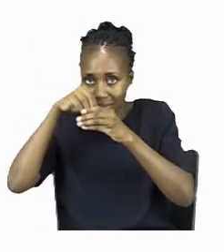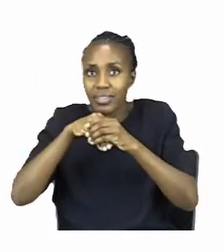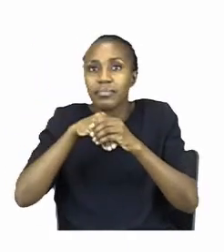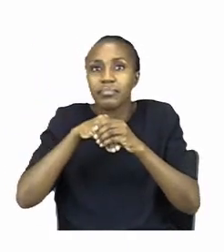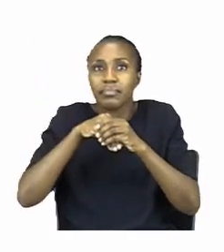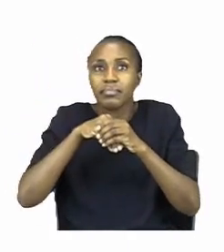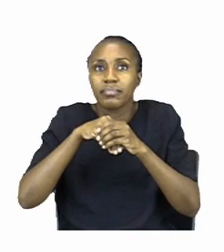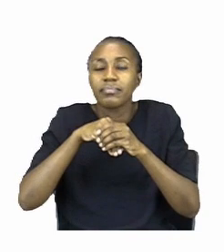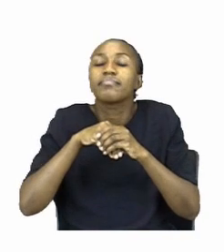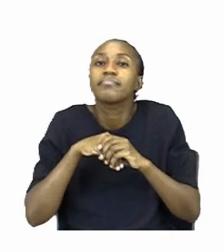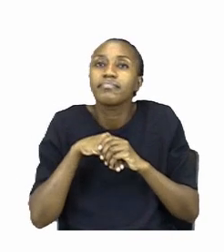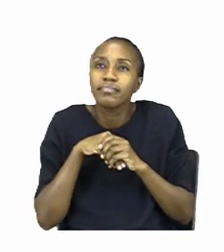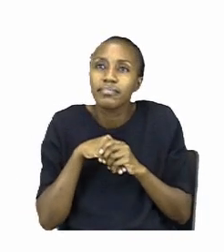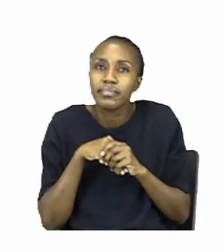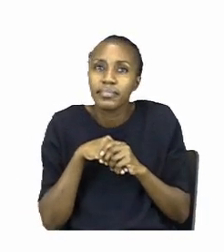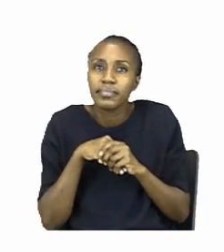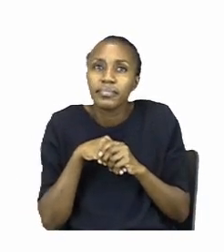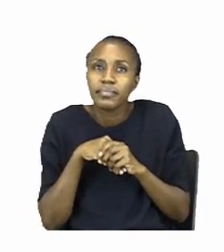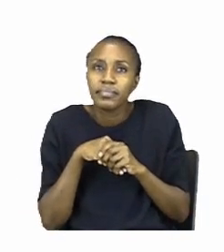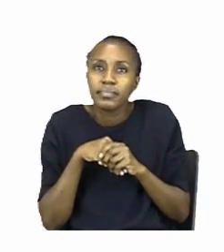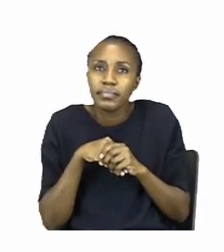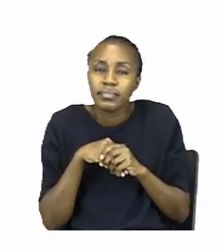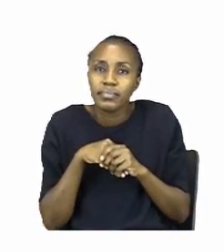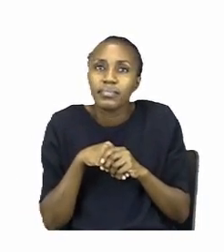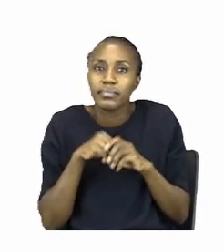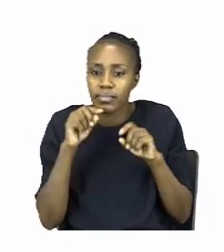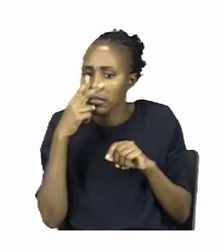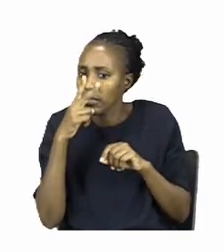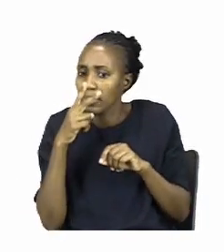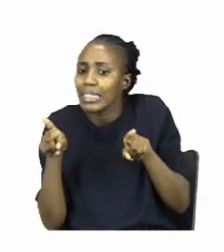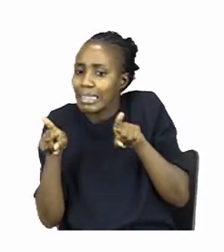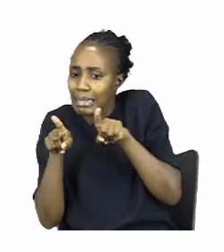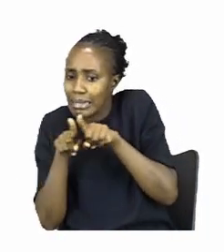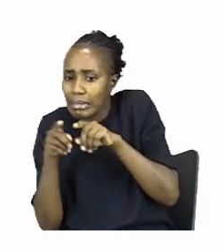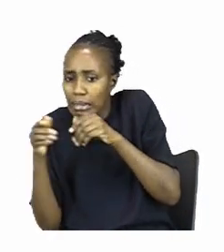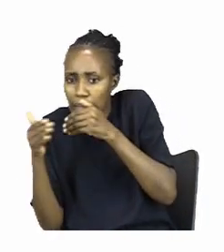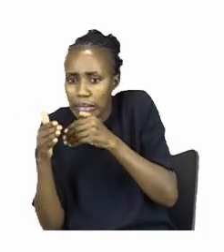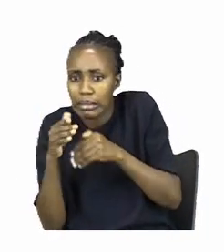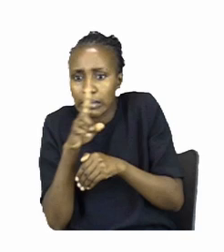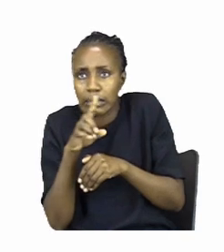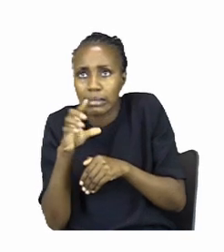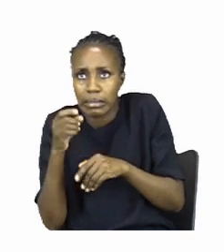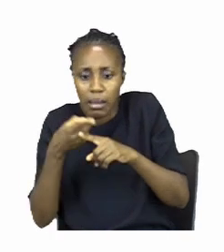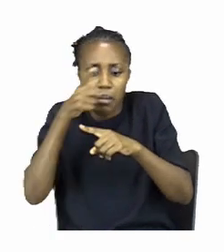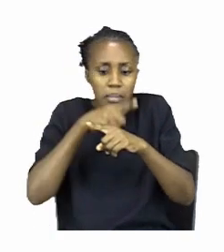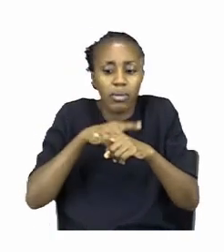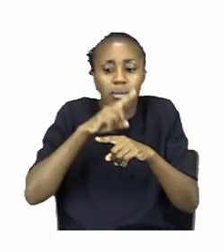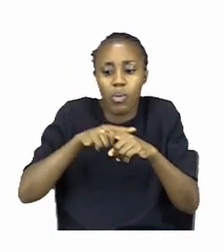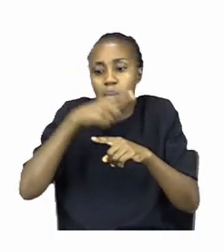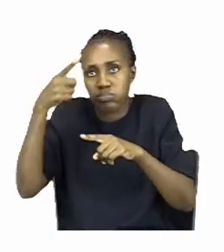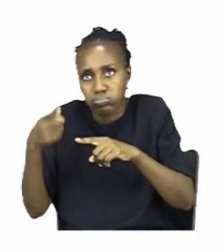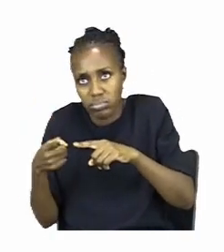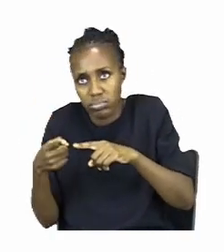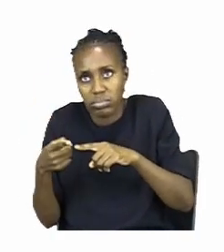have your number, which you have to match to its number nearest to 10